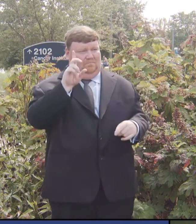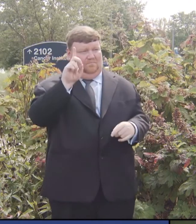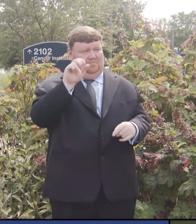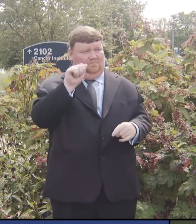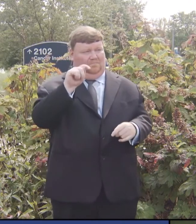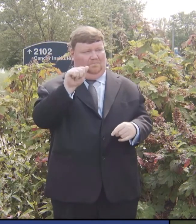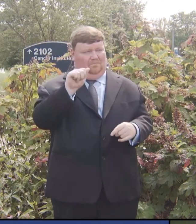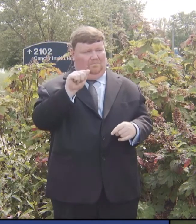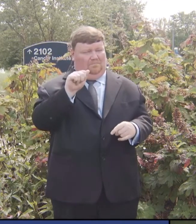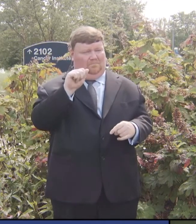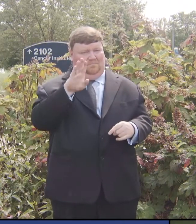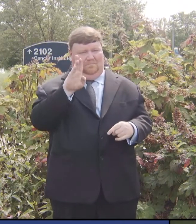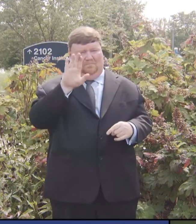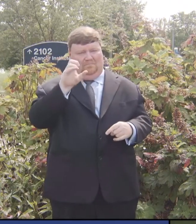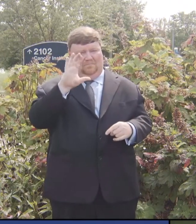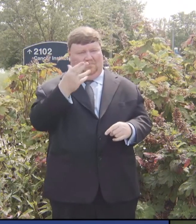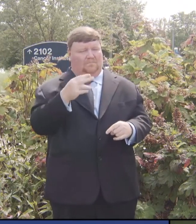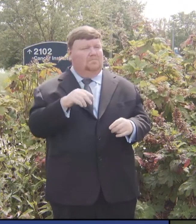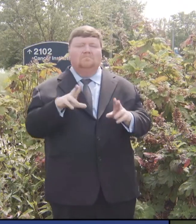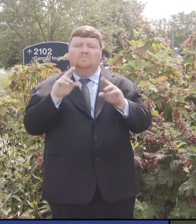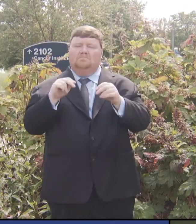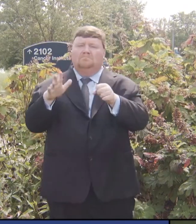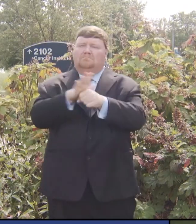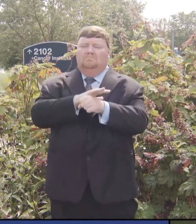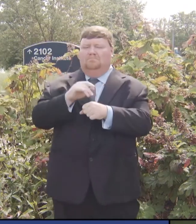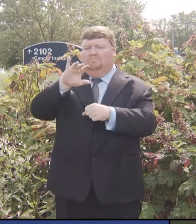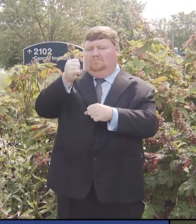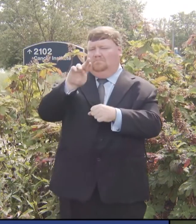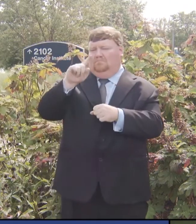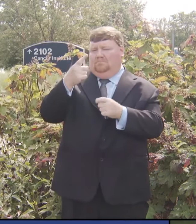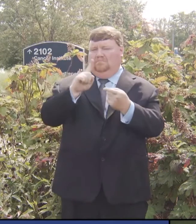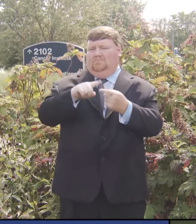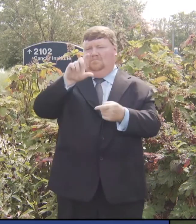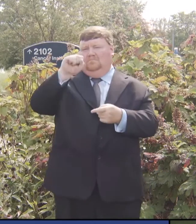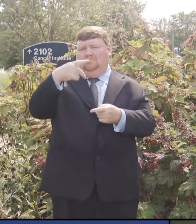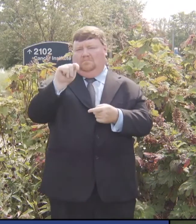for January 1 through September 7th.